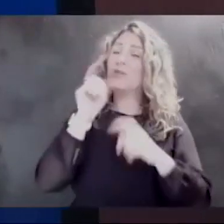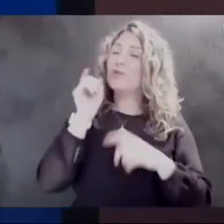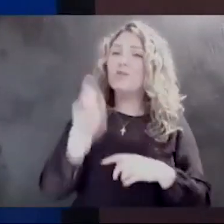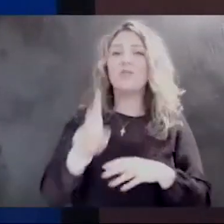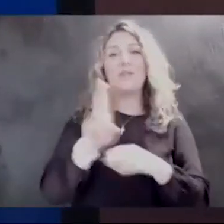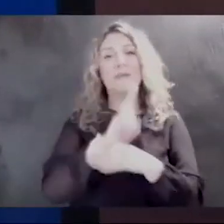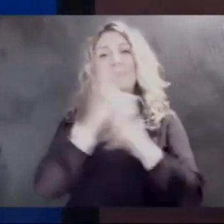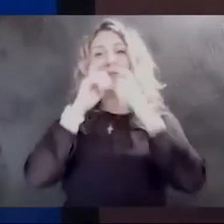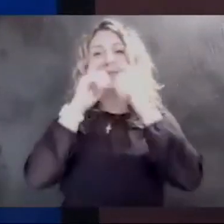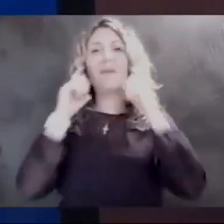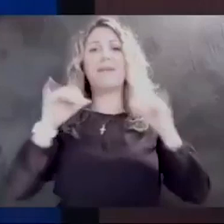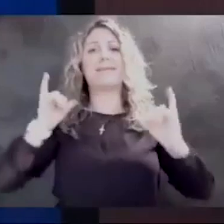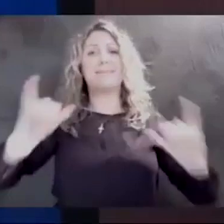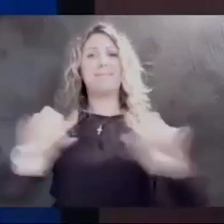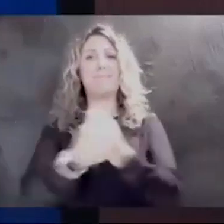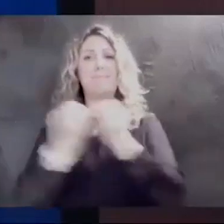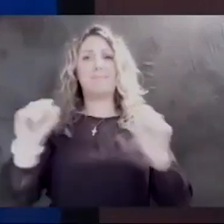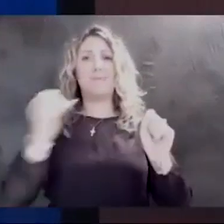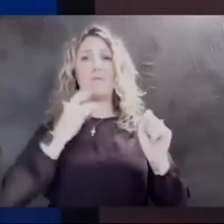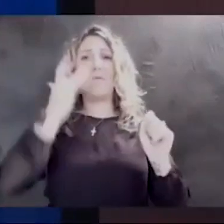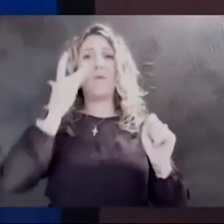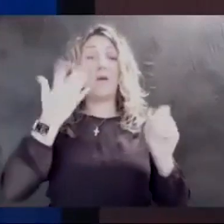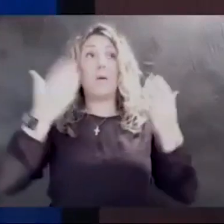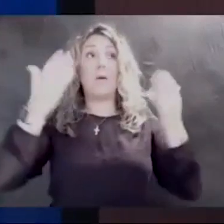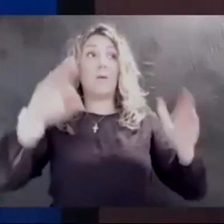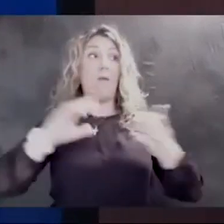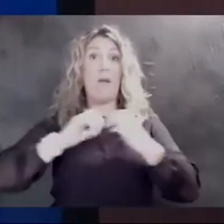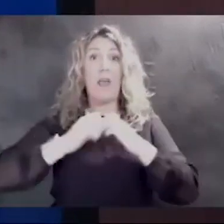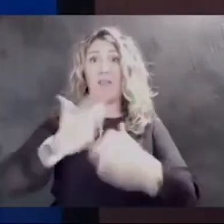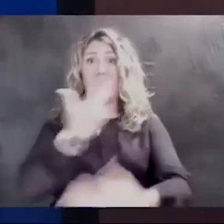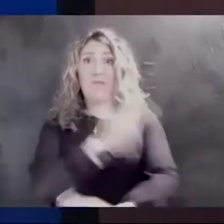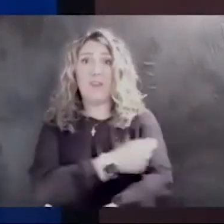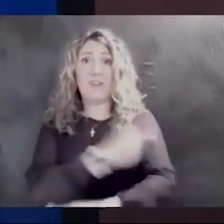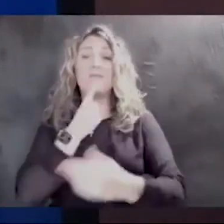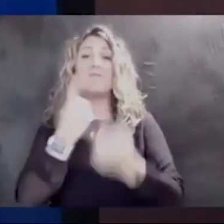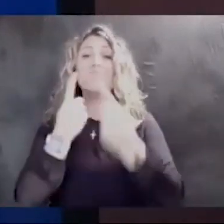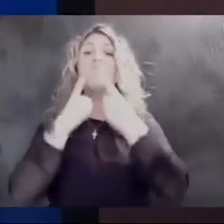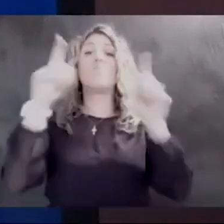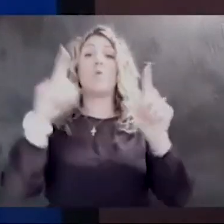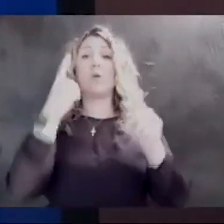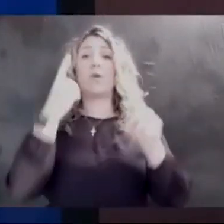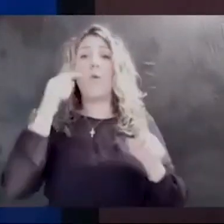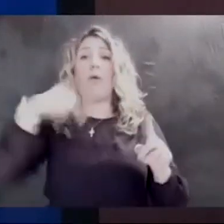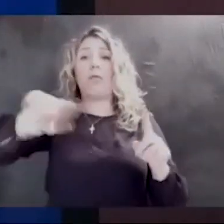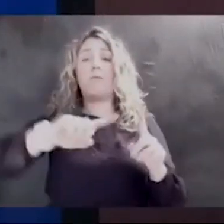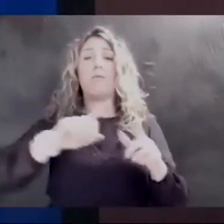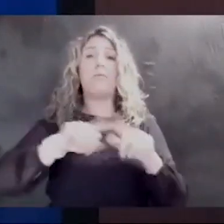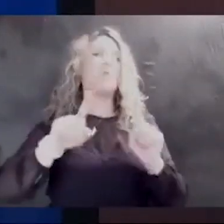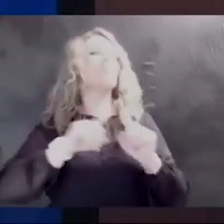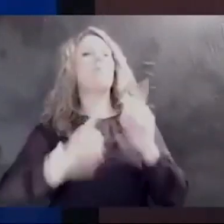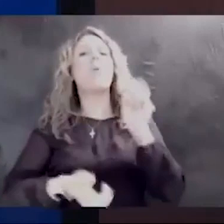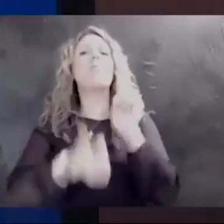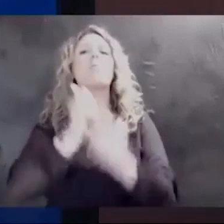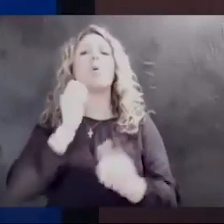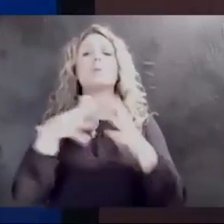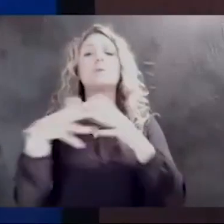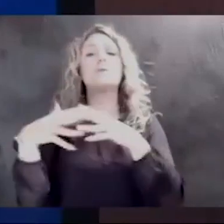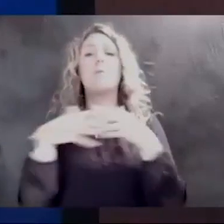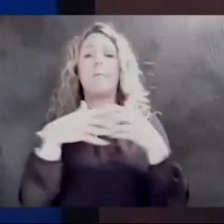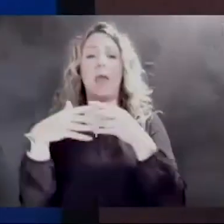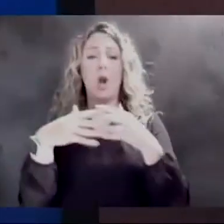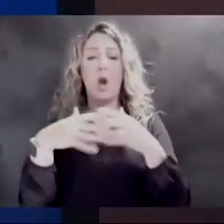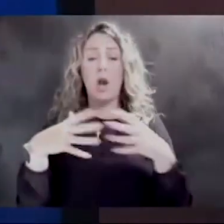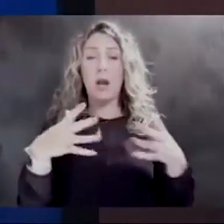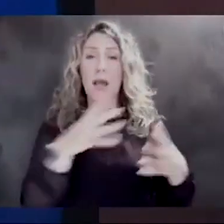stay safe, because you just don't know how that vaccine is going to behave in that world. But for the overwhelming majority of Americans, and for those living